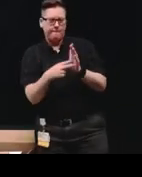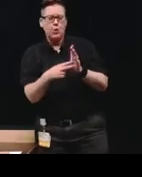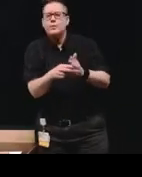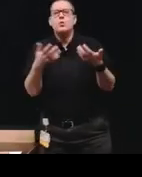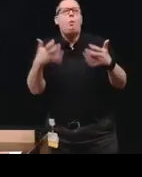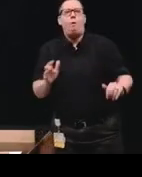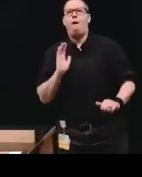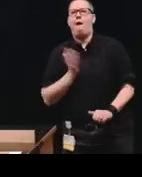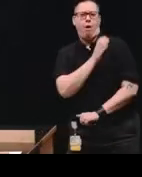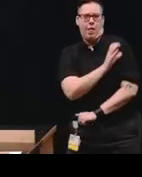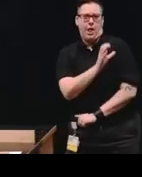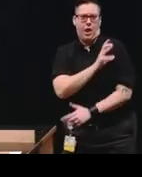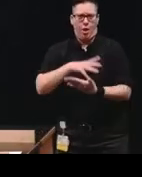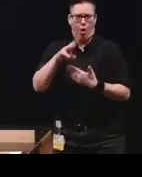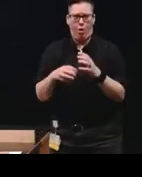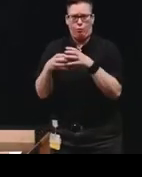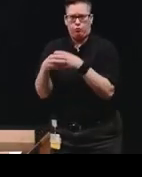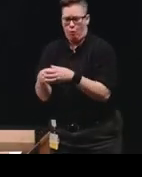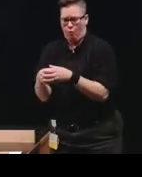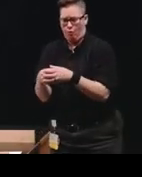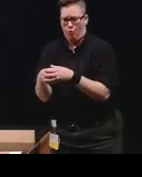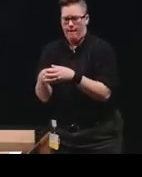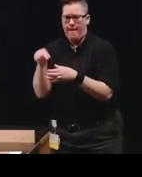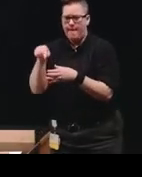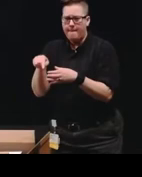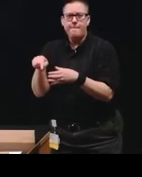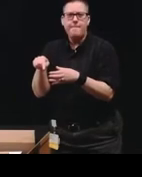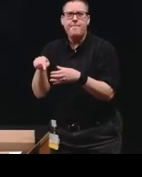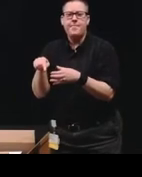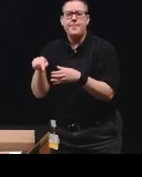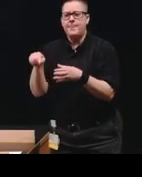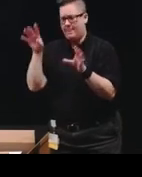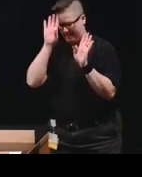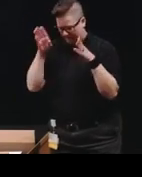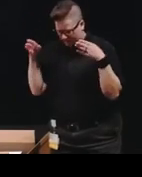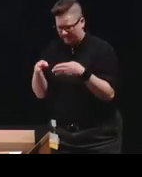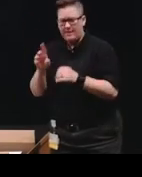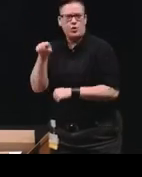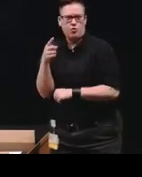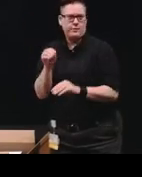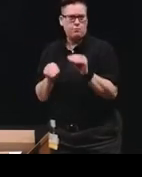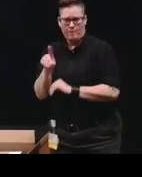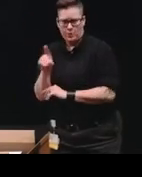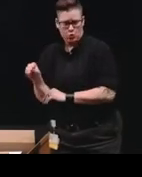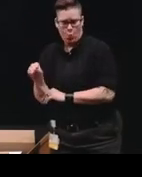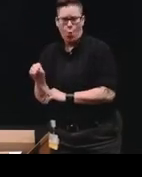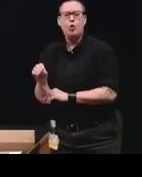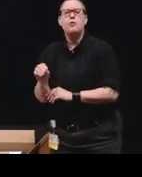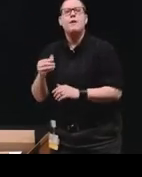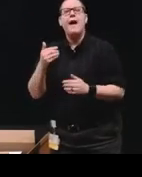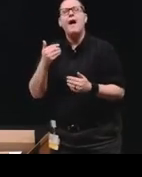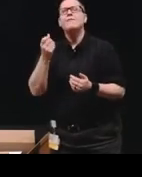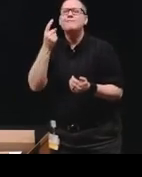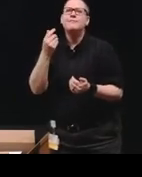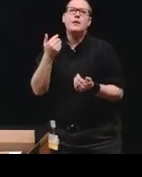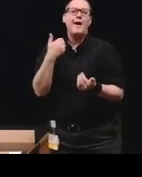clinical program live in epilepsy divisions or in movement disorder divisions. These divisions have a great history